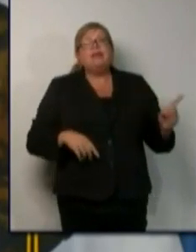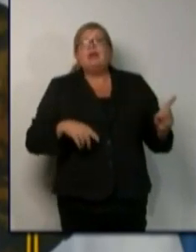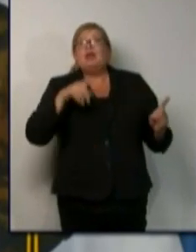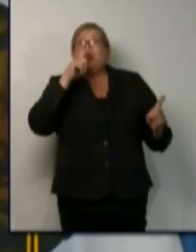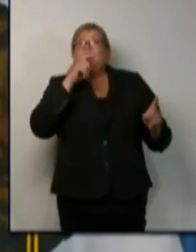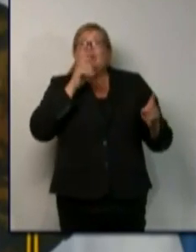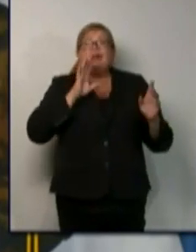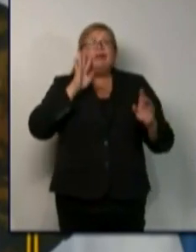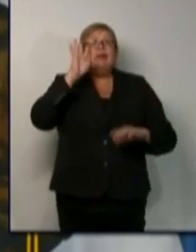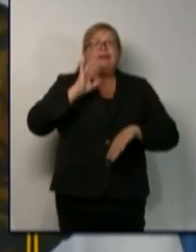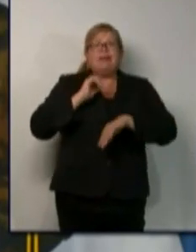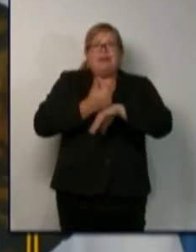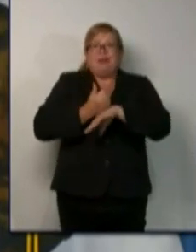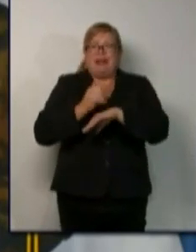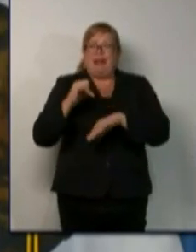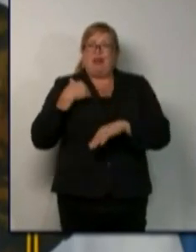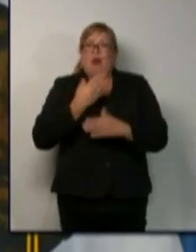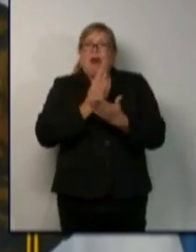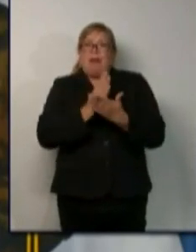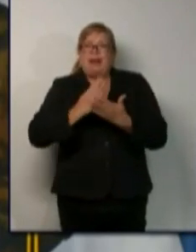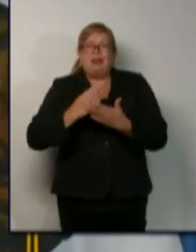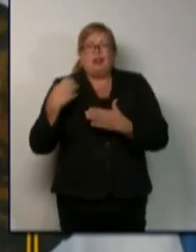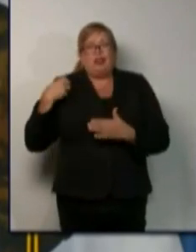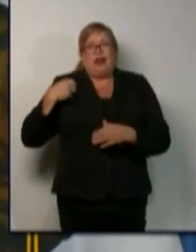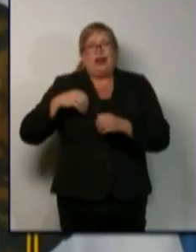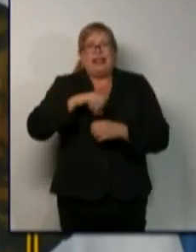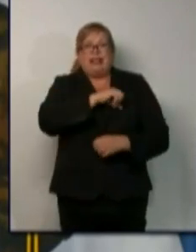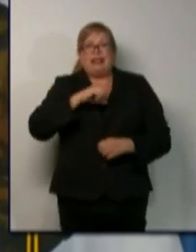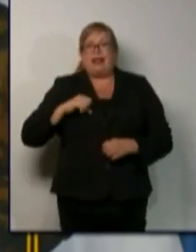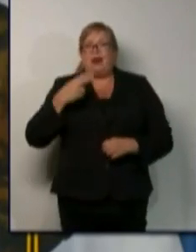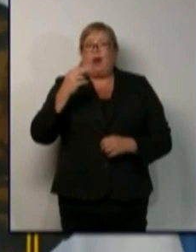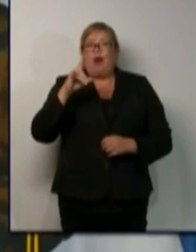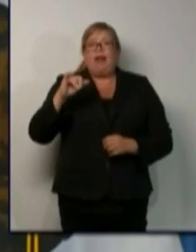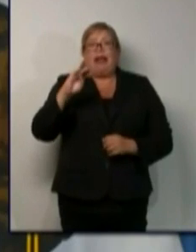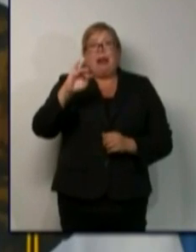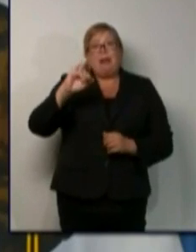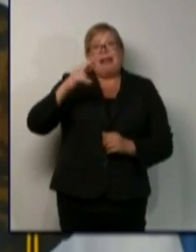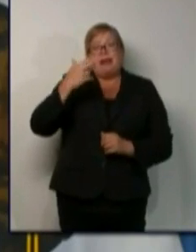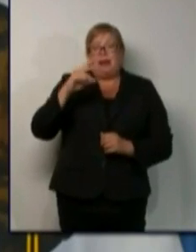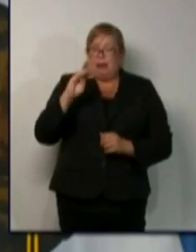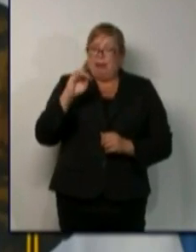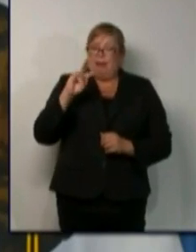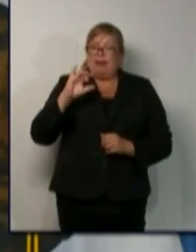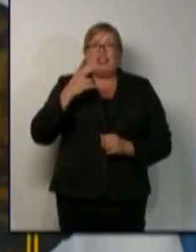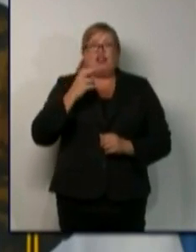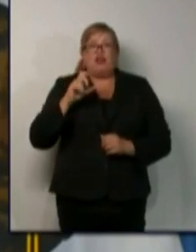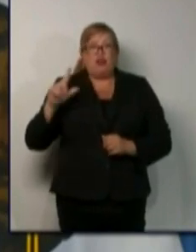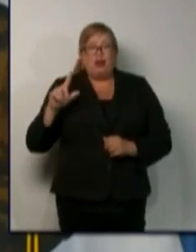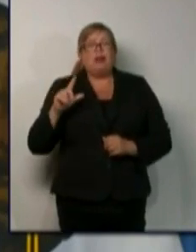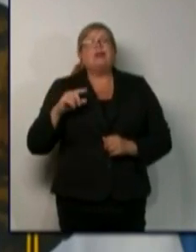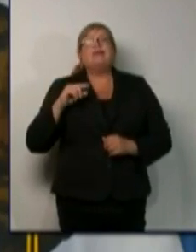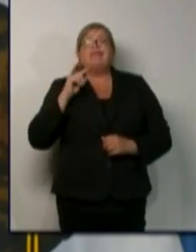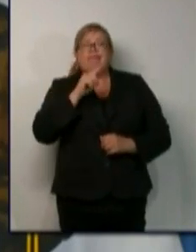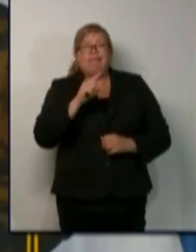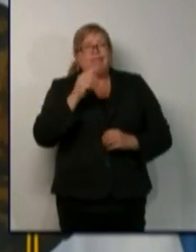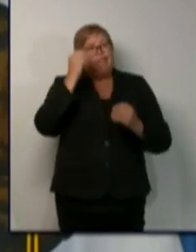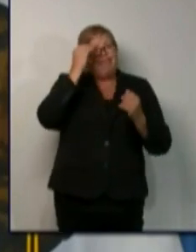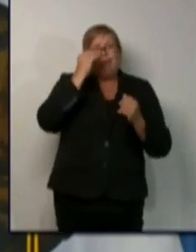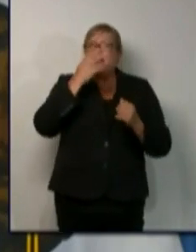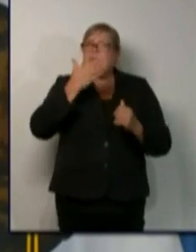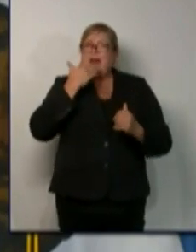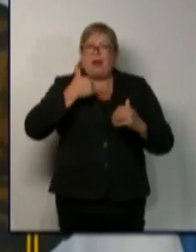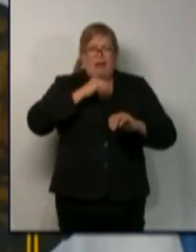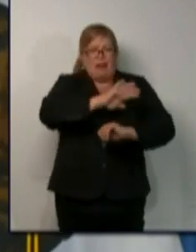outstanding leadership of our budget chair in the Senate, Holly Mitchell. It was her brainchild to put together a safety net